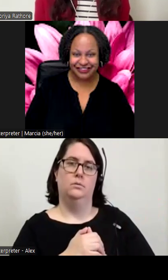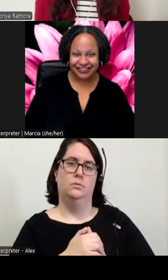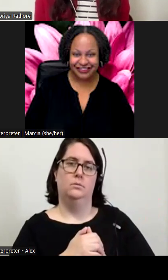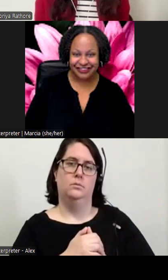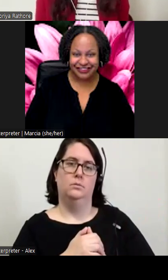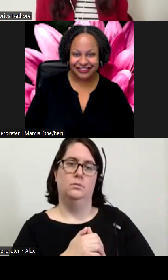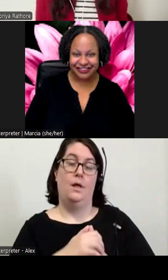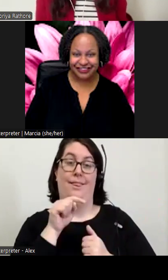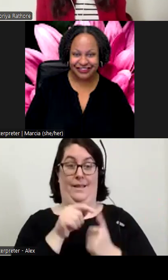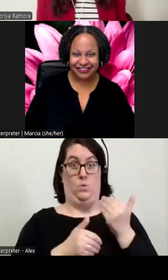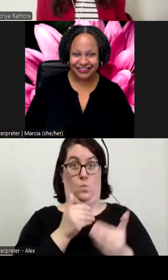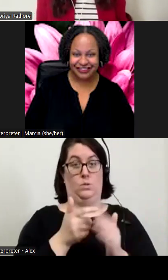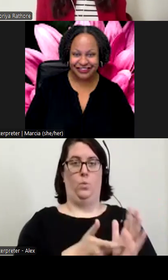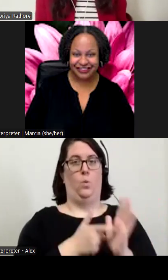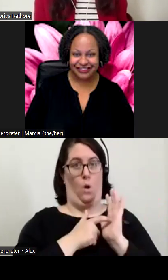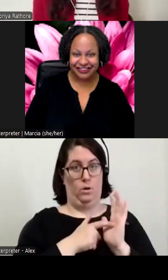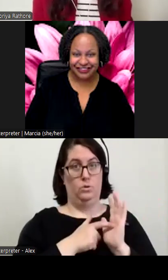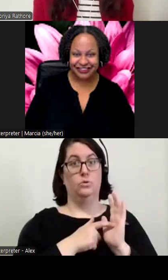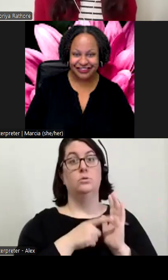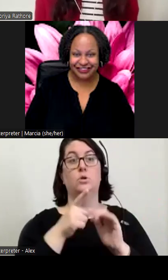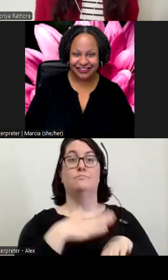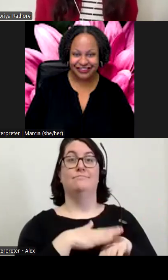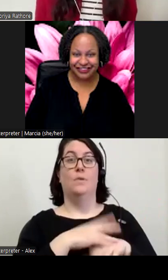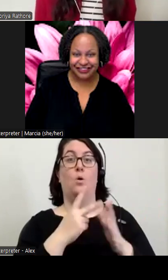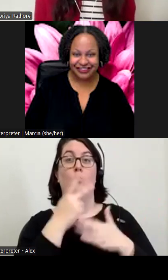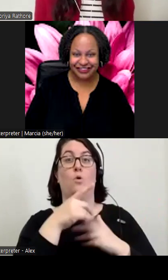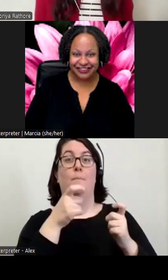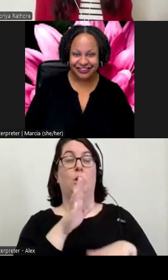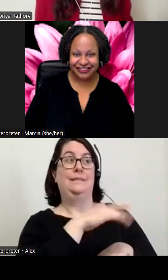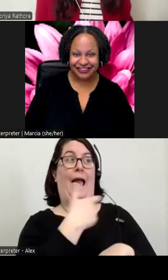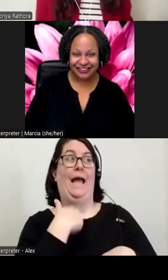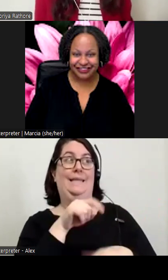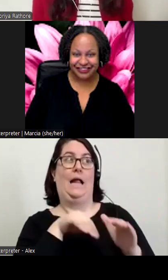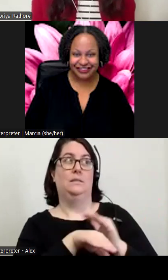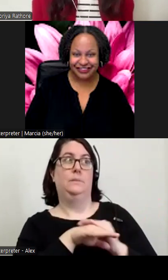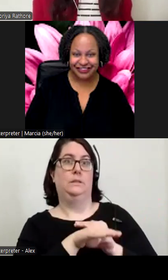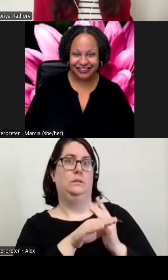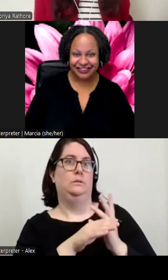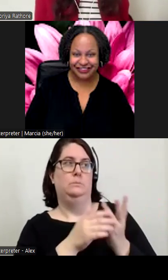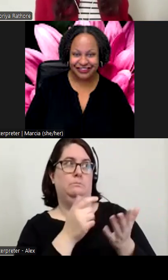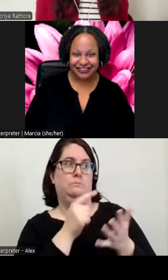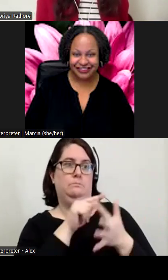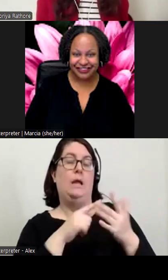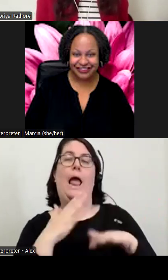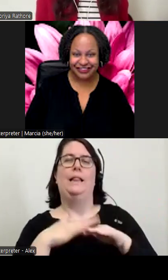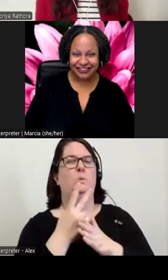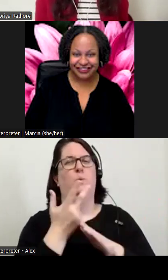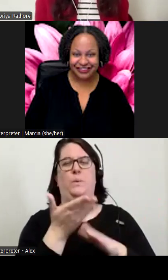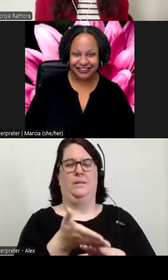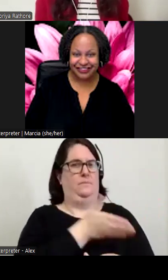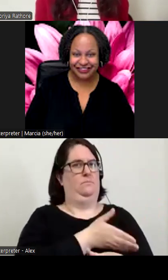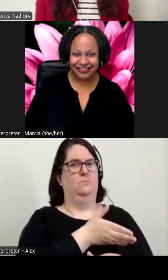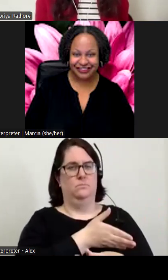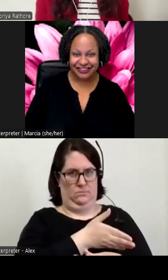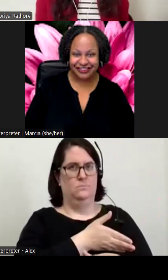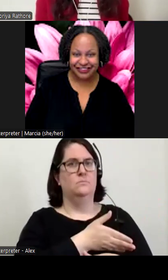This process requires that you give your program manager a heads up, at least a couple of weeks in advance.